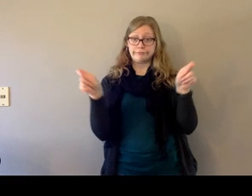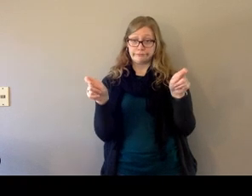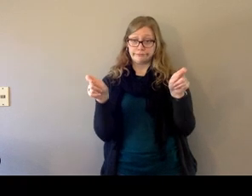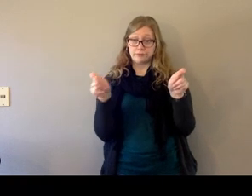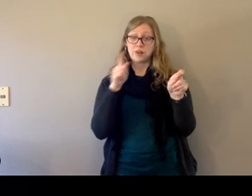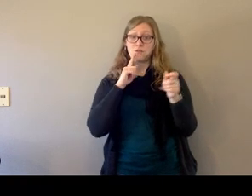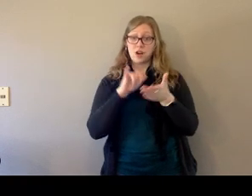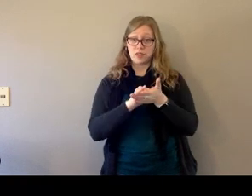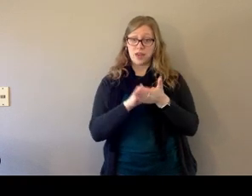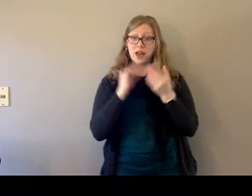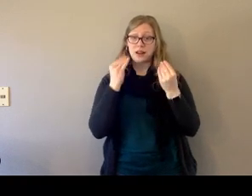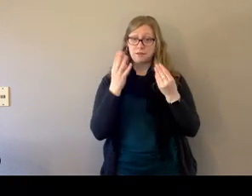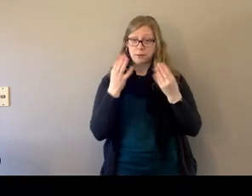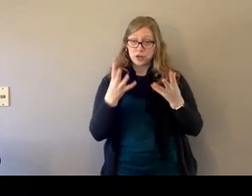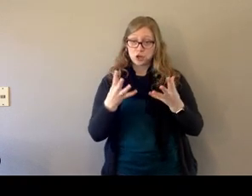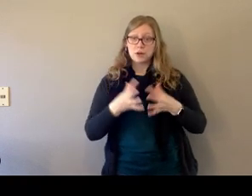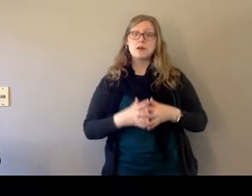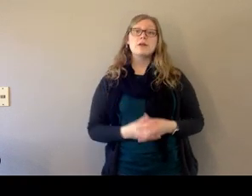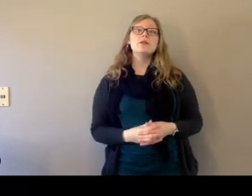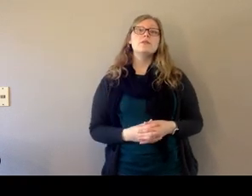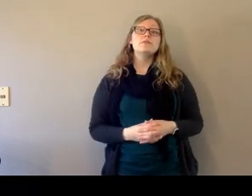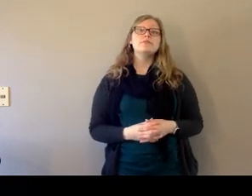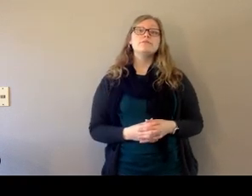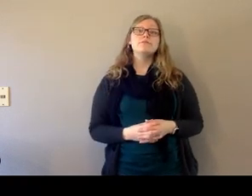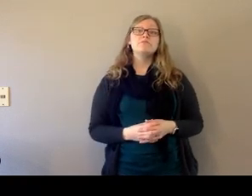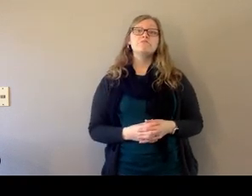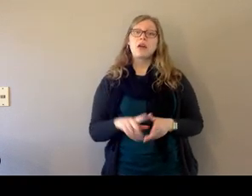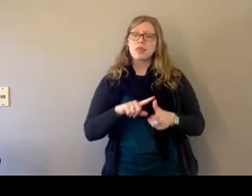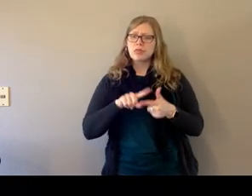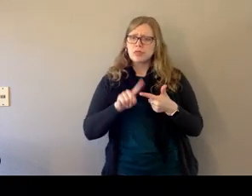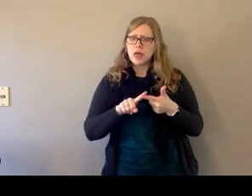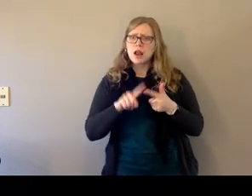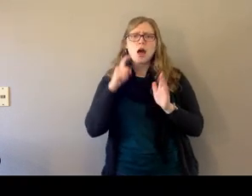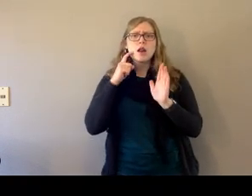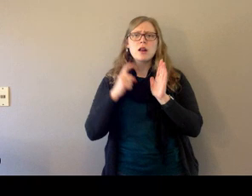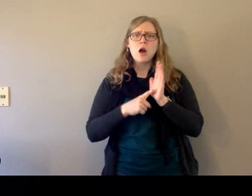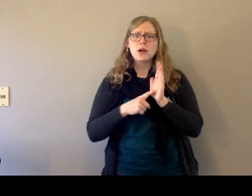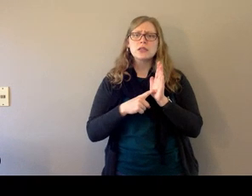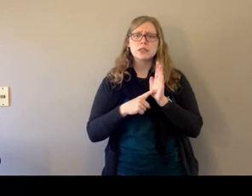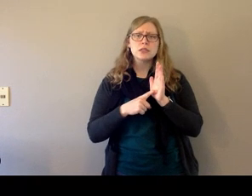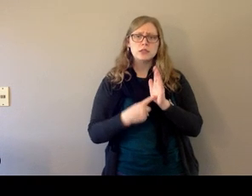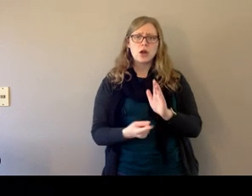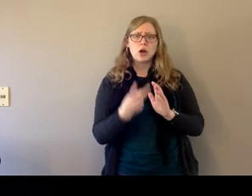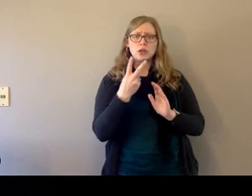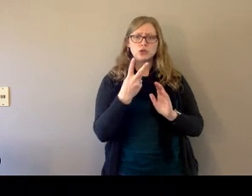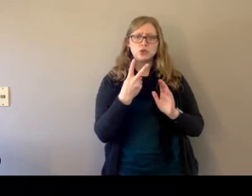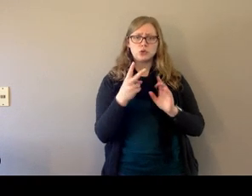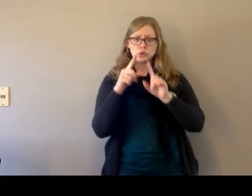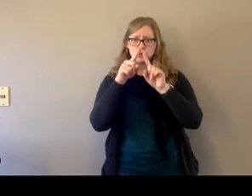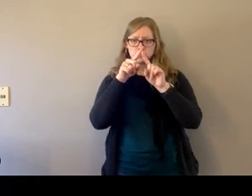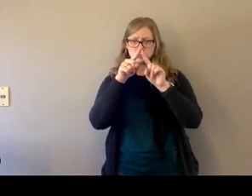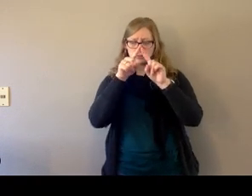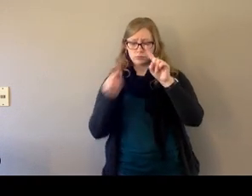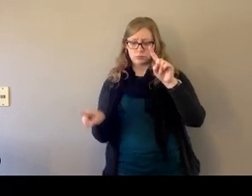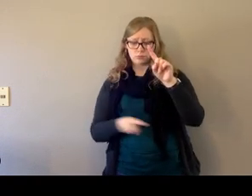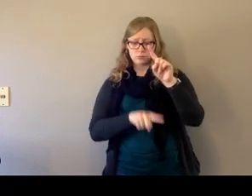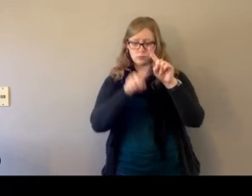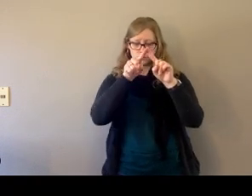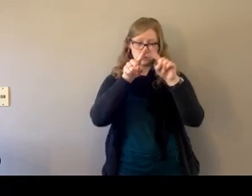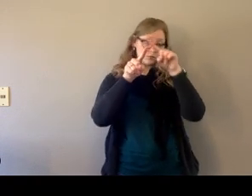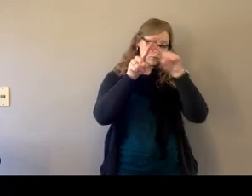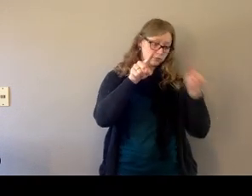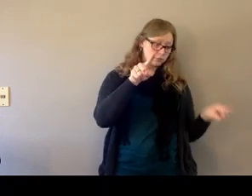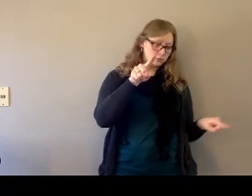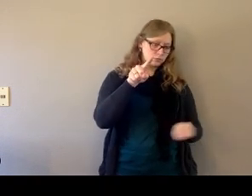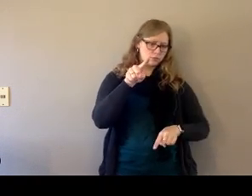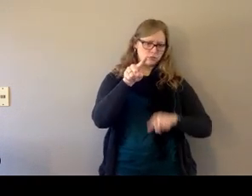information. And then notice that these 2 triangles also share a side. So I know that that side is